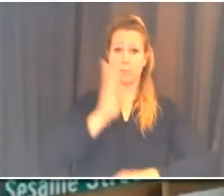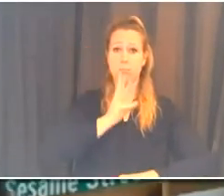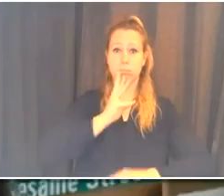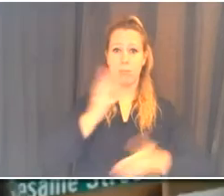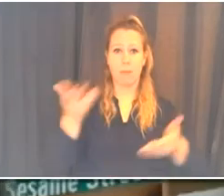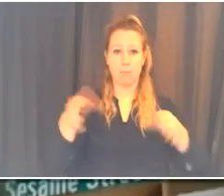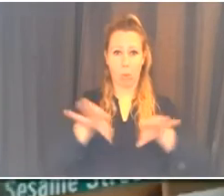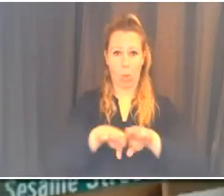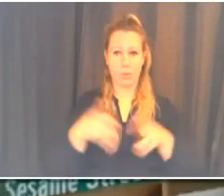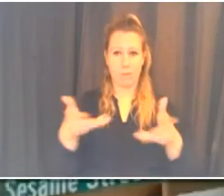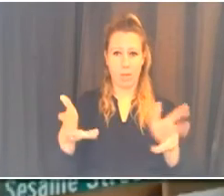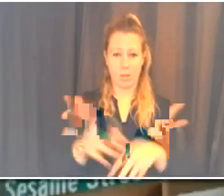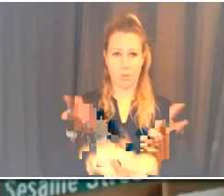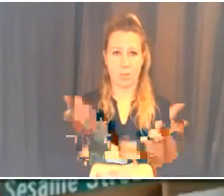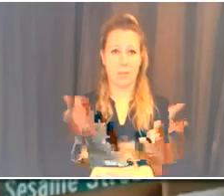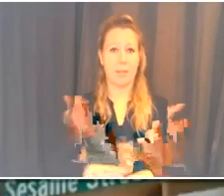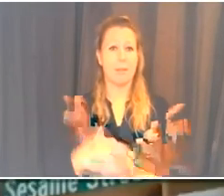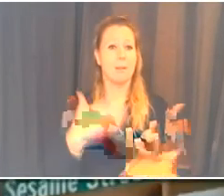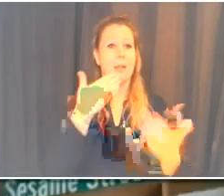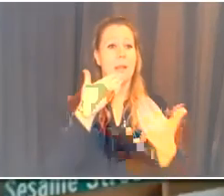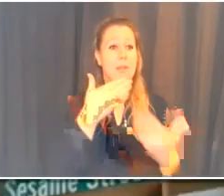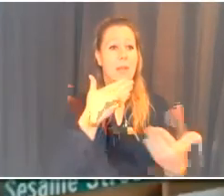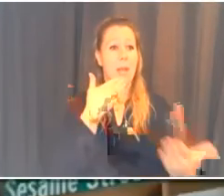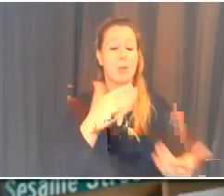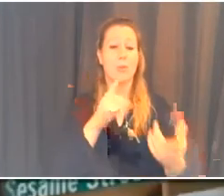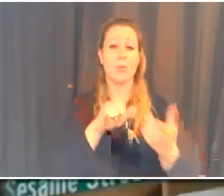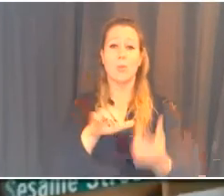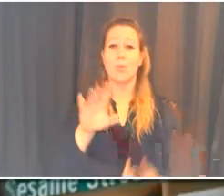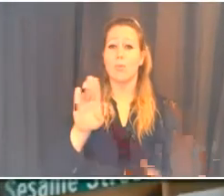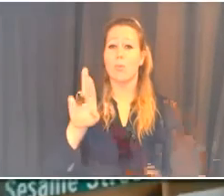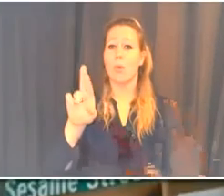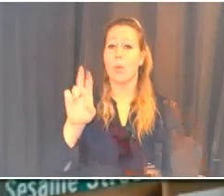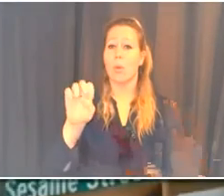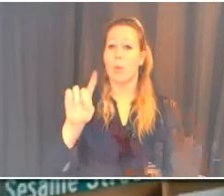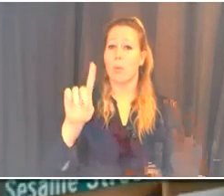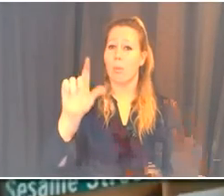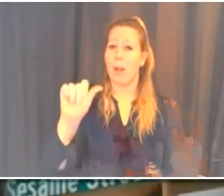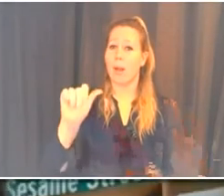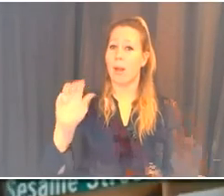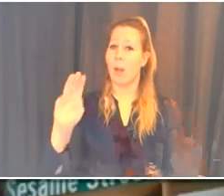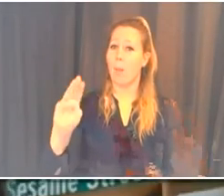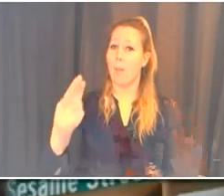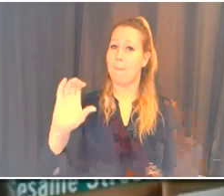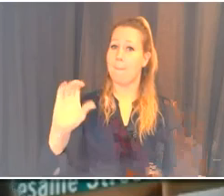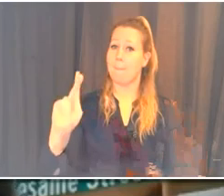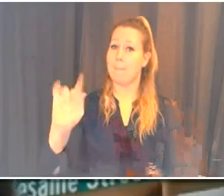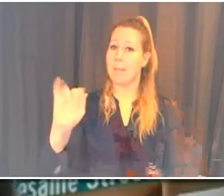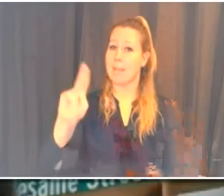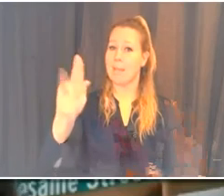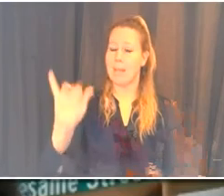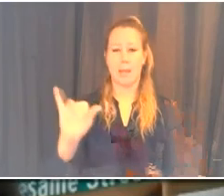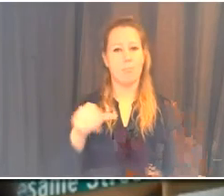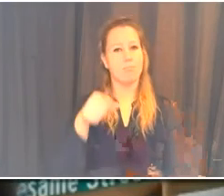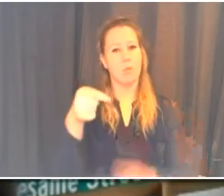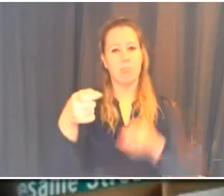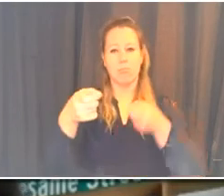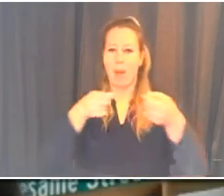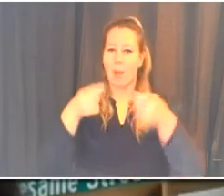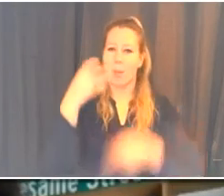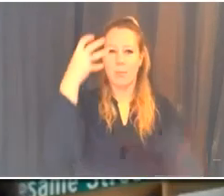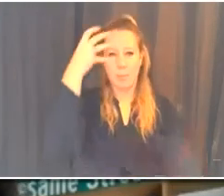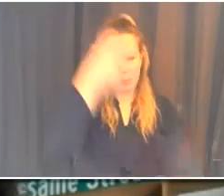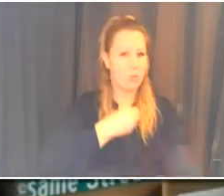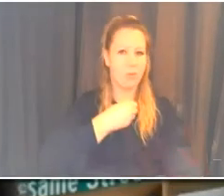so smoothly uh you really did a g great job I appreciate that um council member Richards would you like to make a